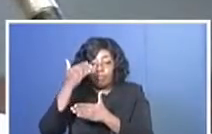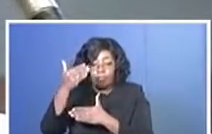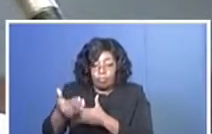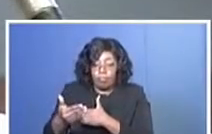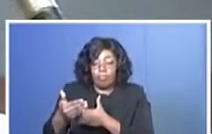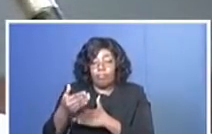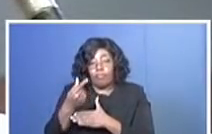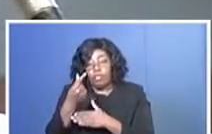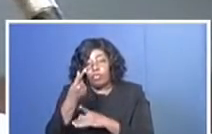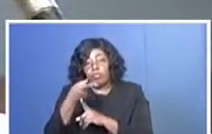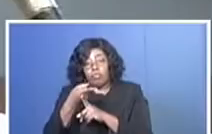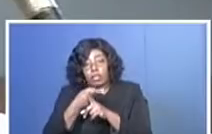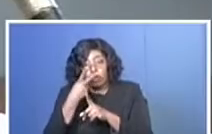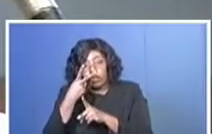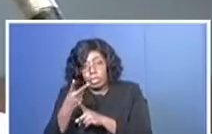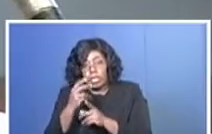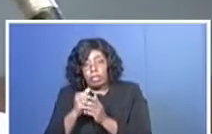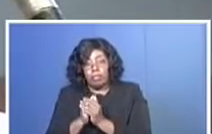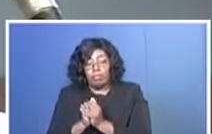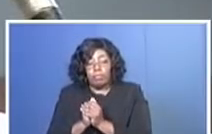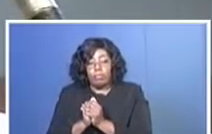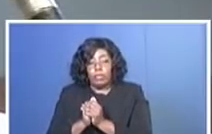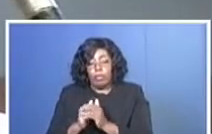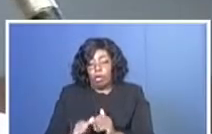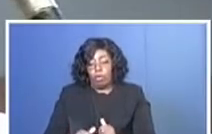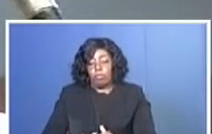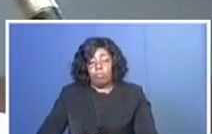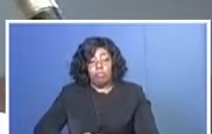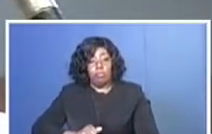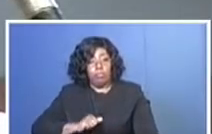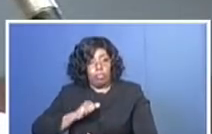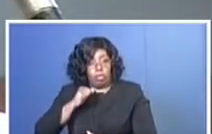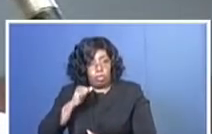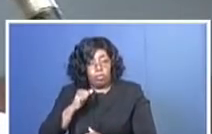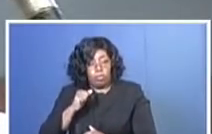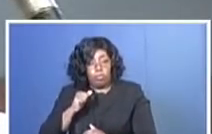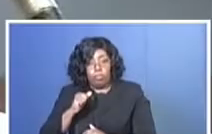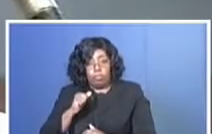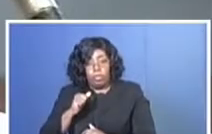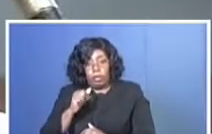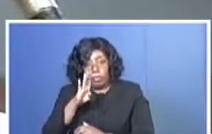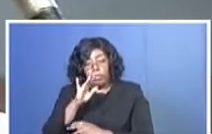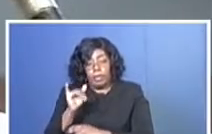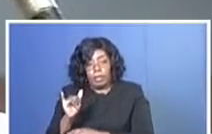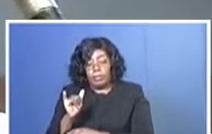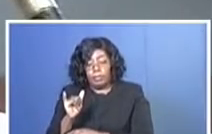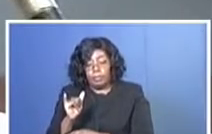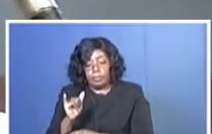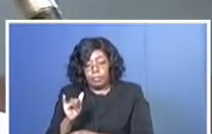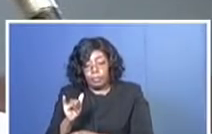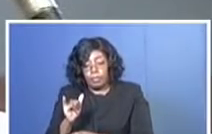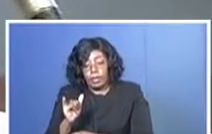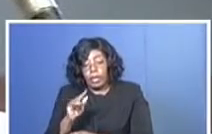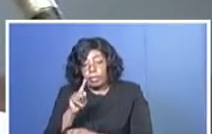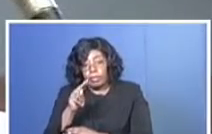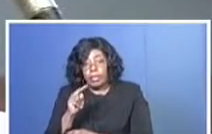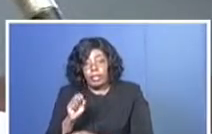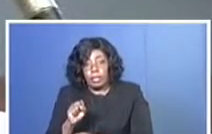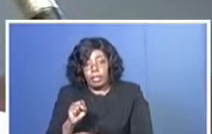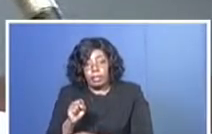months, you will see a very assertive and aggressive push by the Broadcasting Corporation in the following